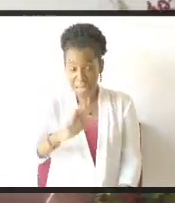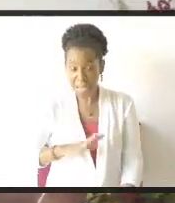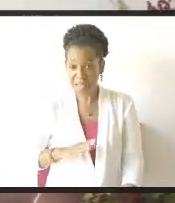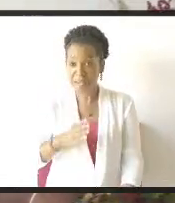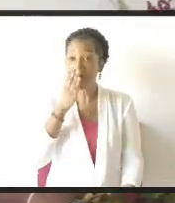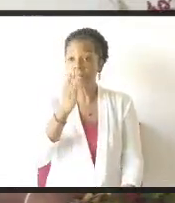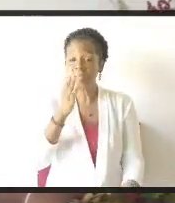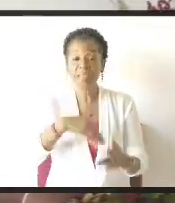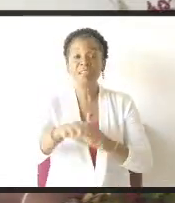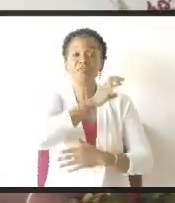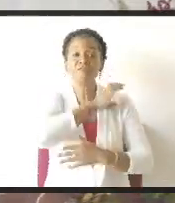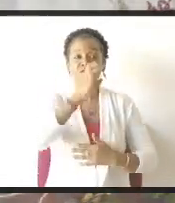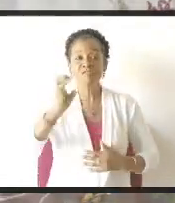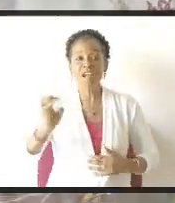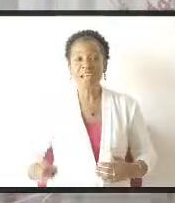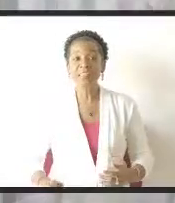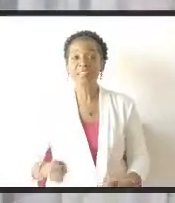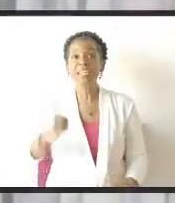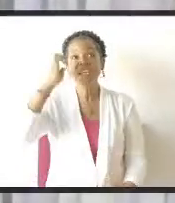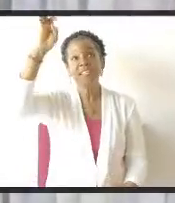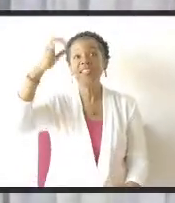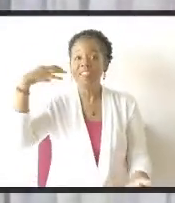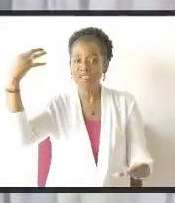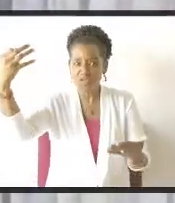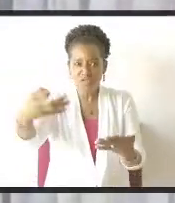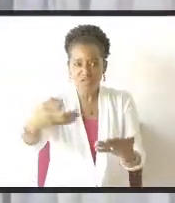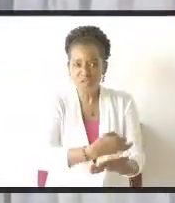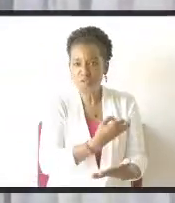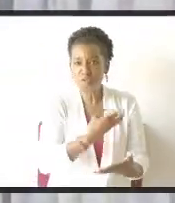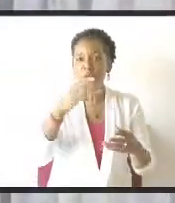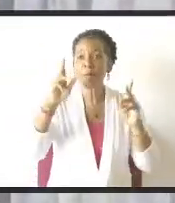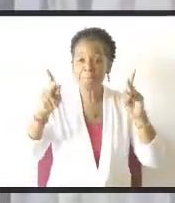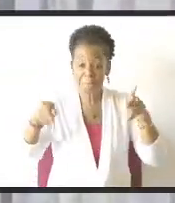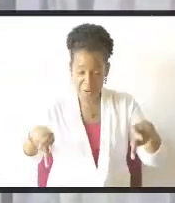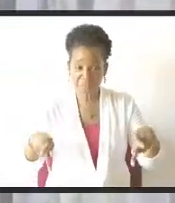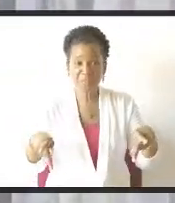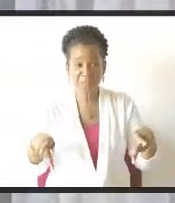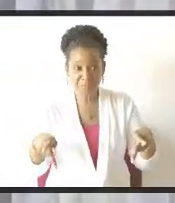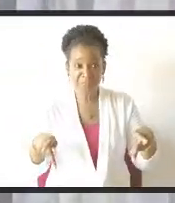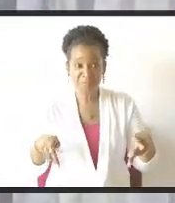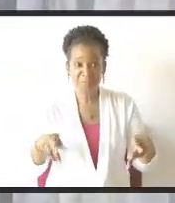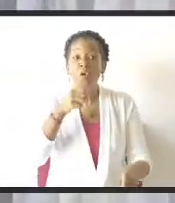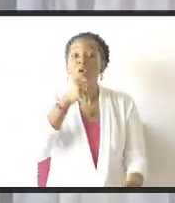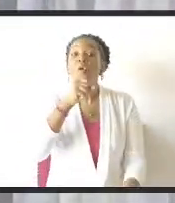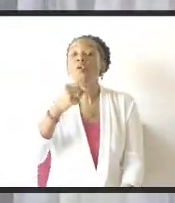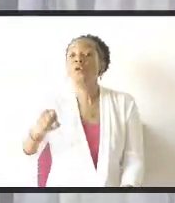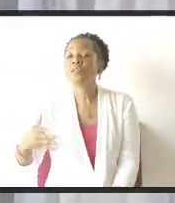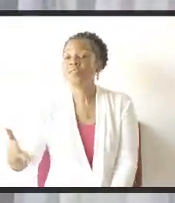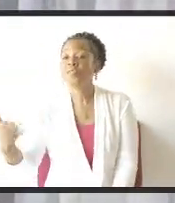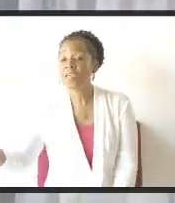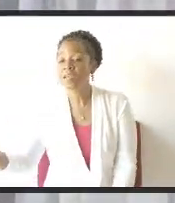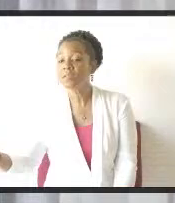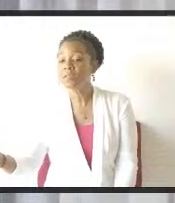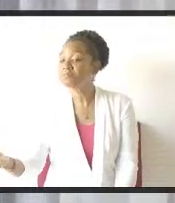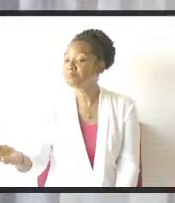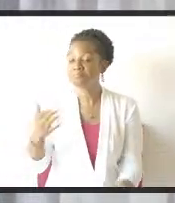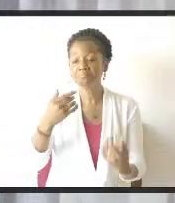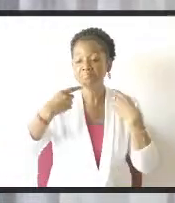away. Behold, all things have become new. I became involved, very soon became head of the youth